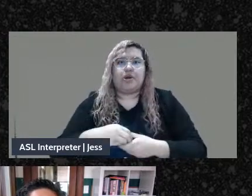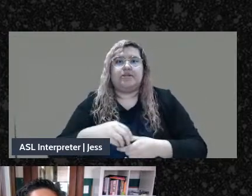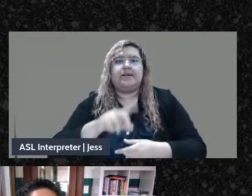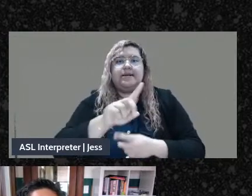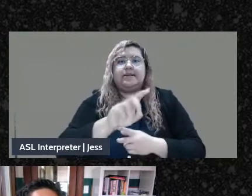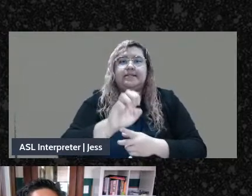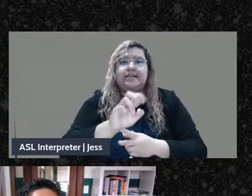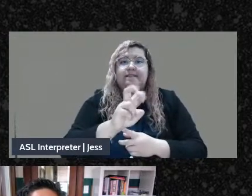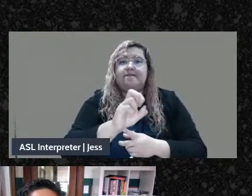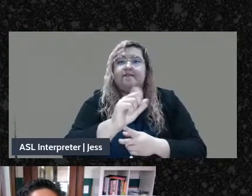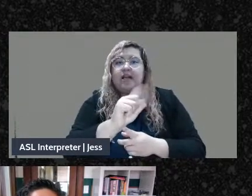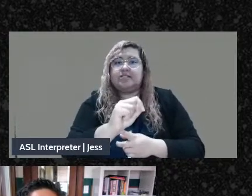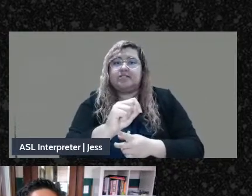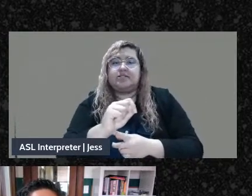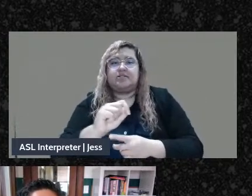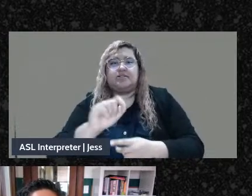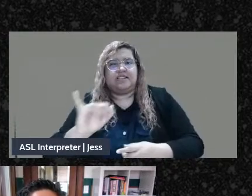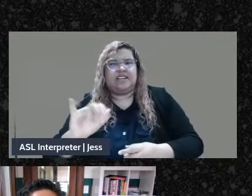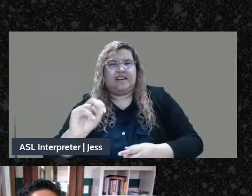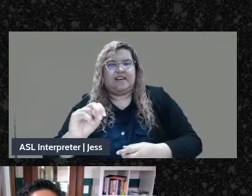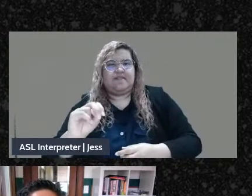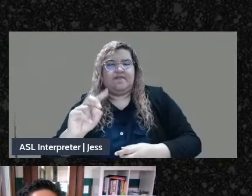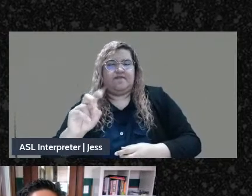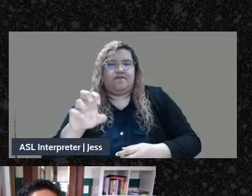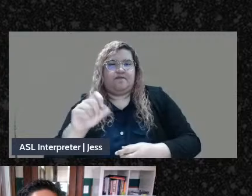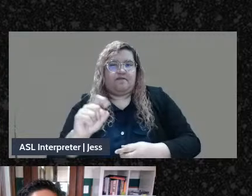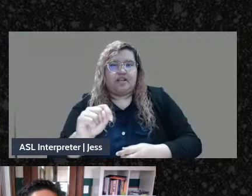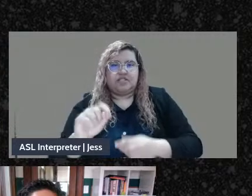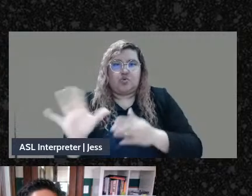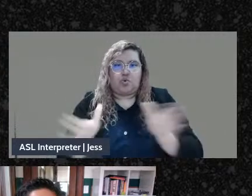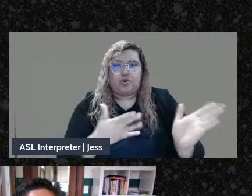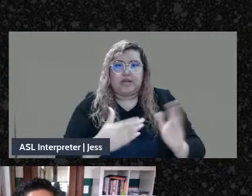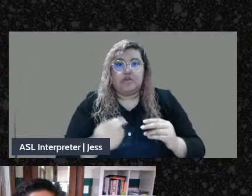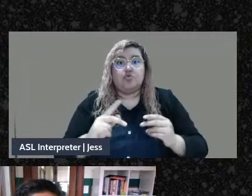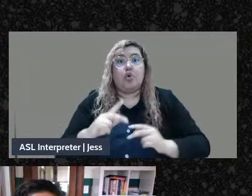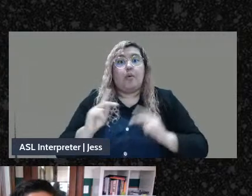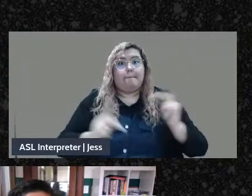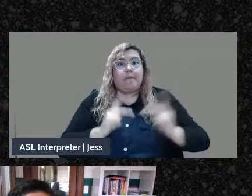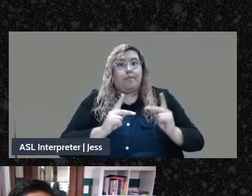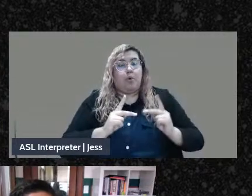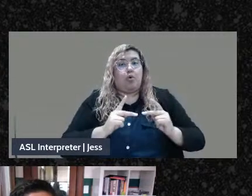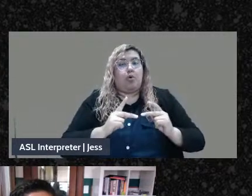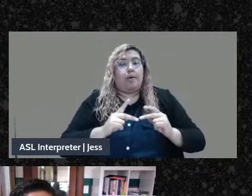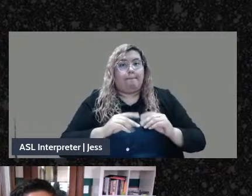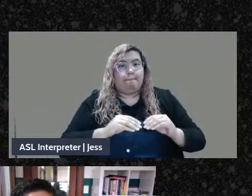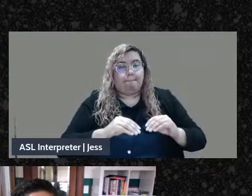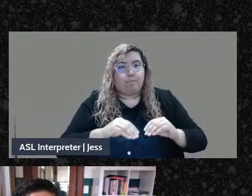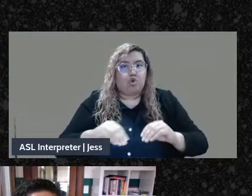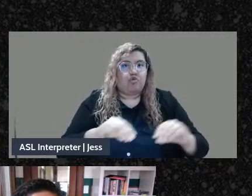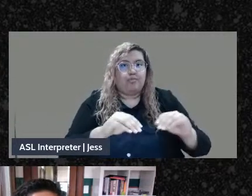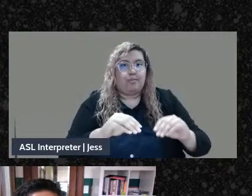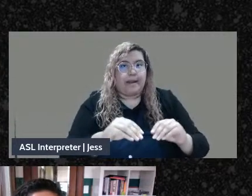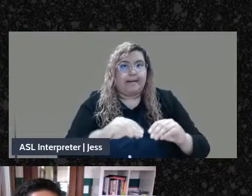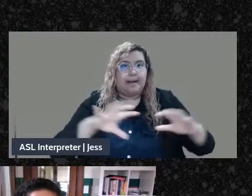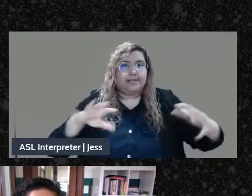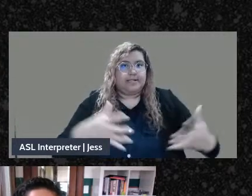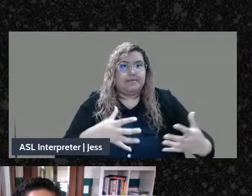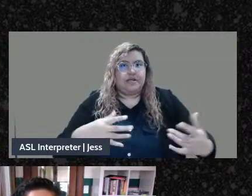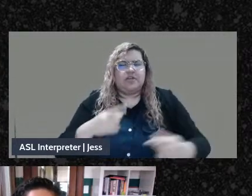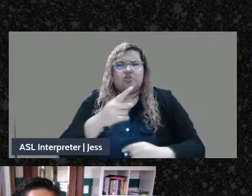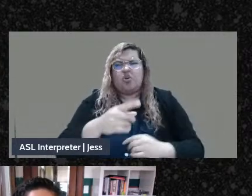organizing. And so we use people movement assemblies. And a part of that, what we were learning and what we learn every single year,